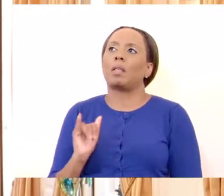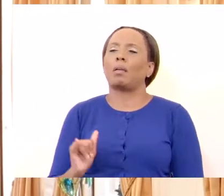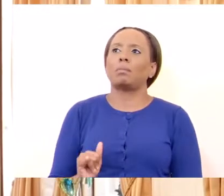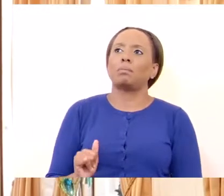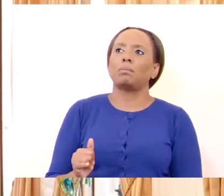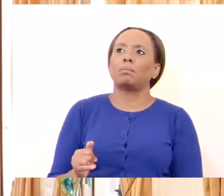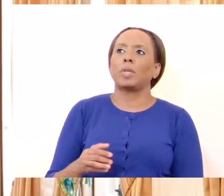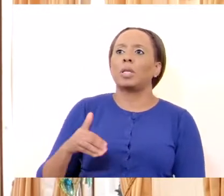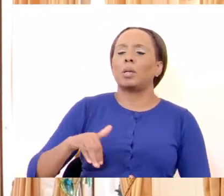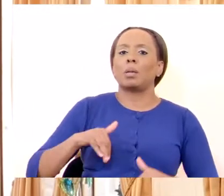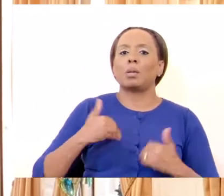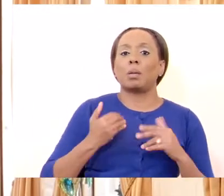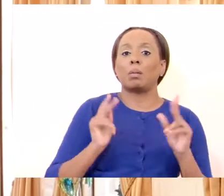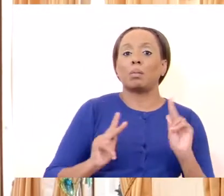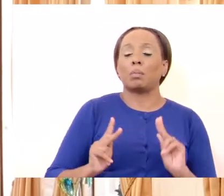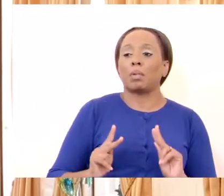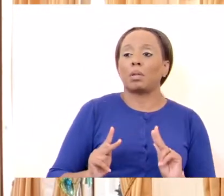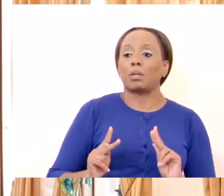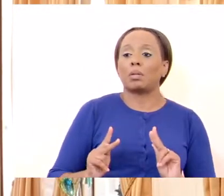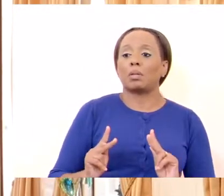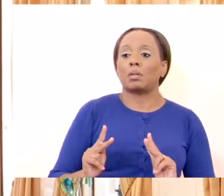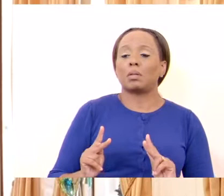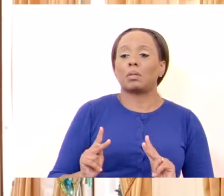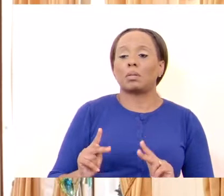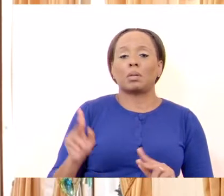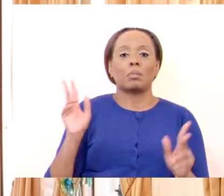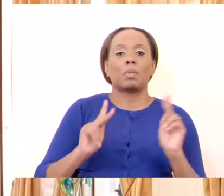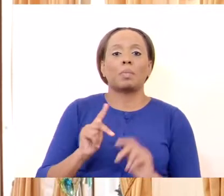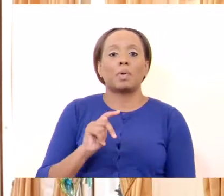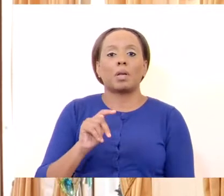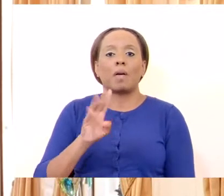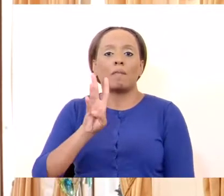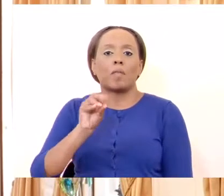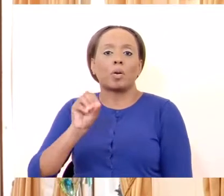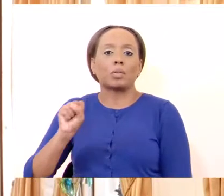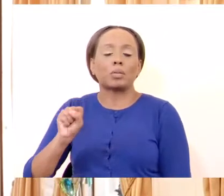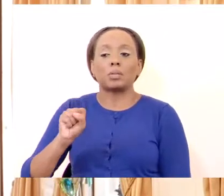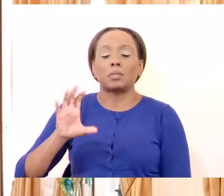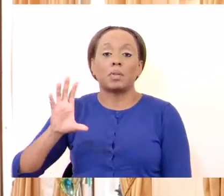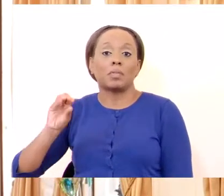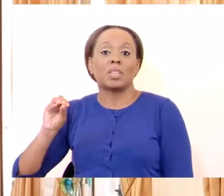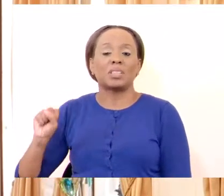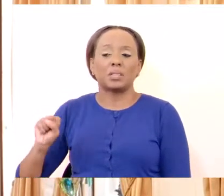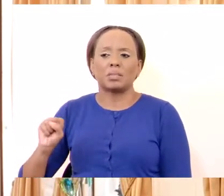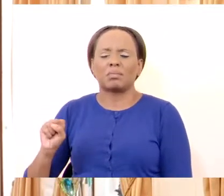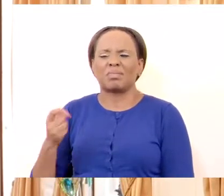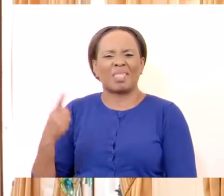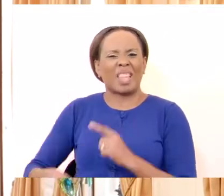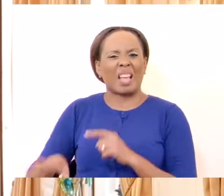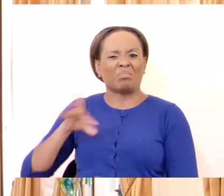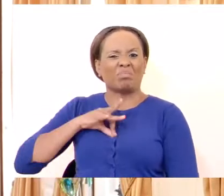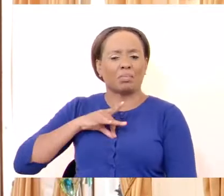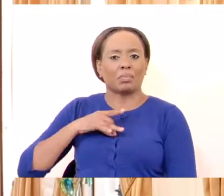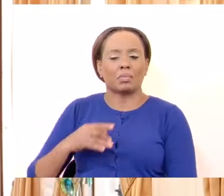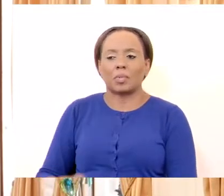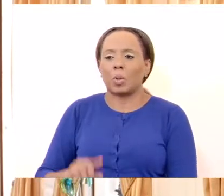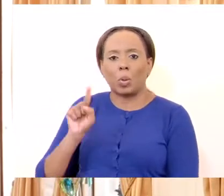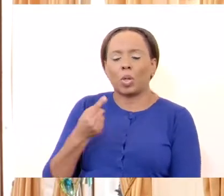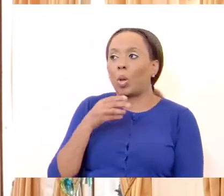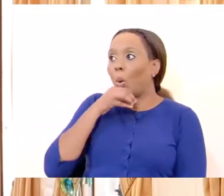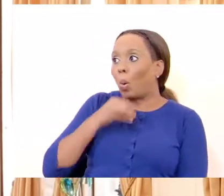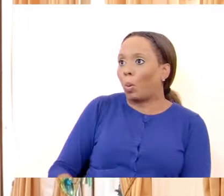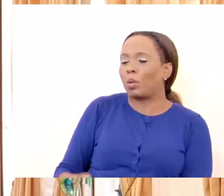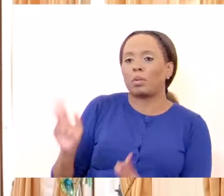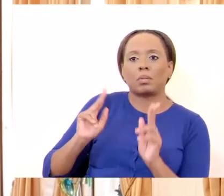persons, middle-aged persons, are not vulnerable to this disease, and that it is a disease of the elderly. It